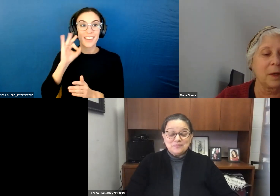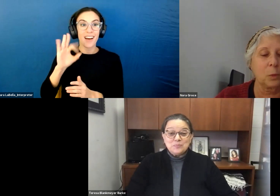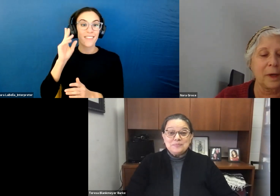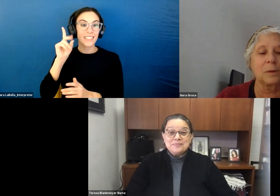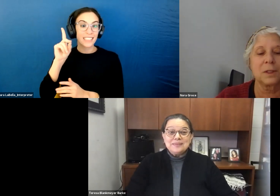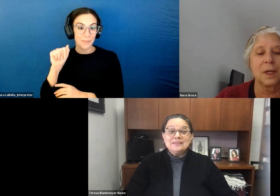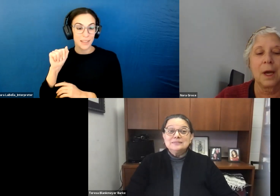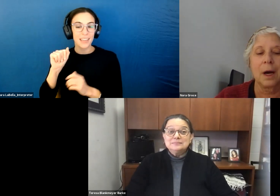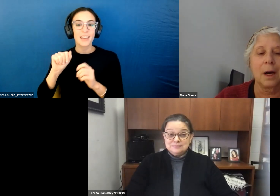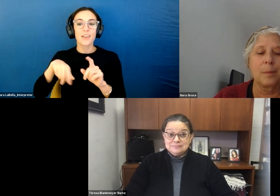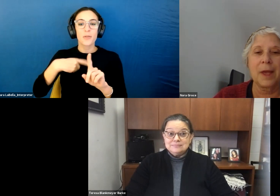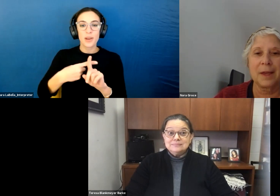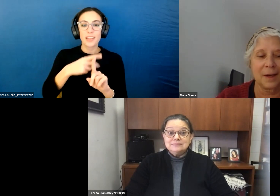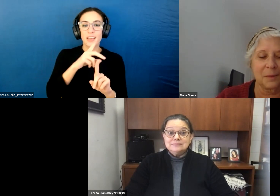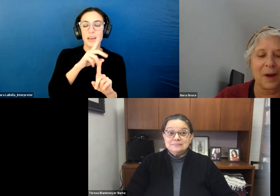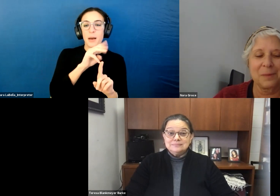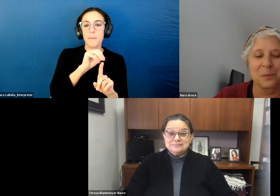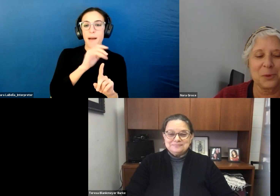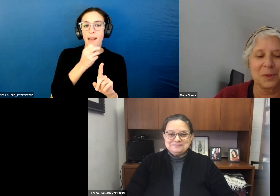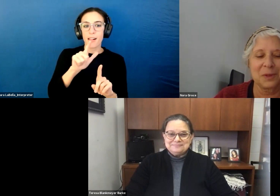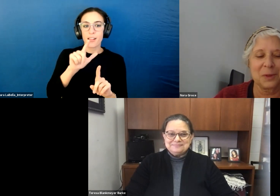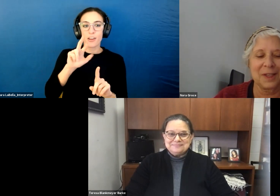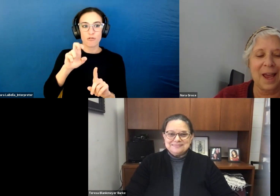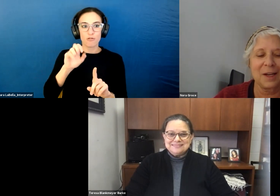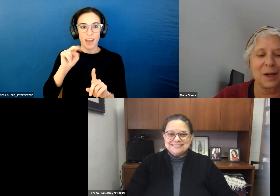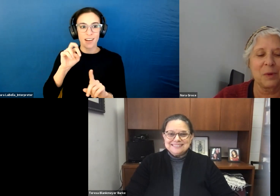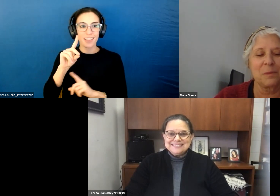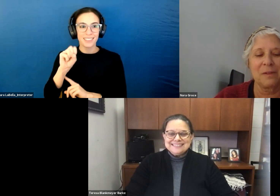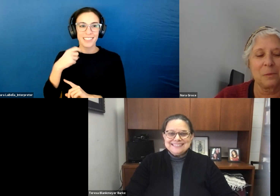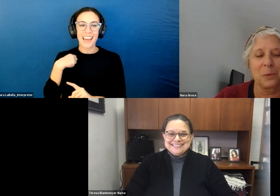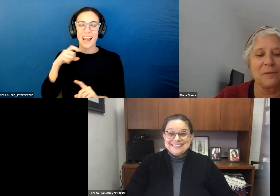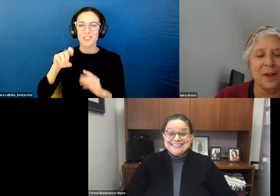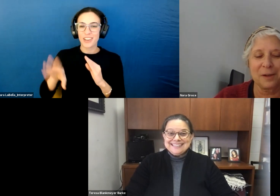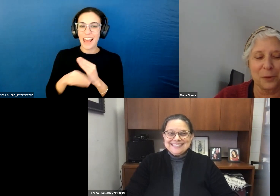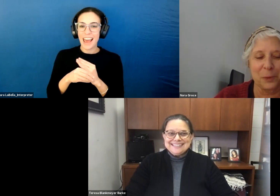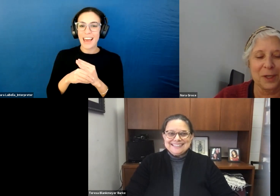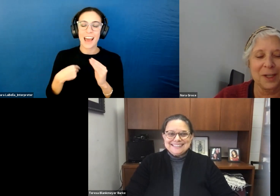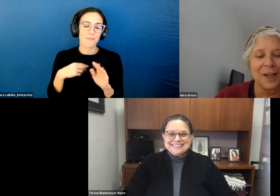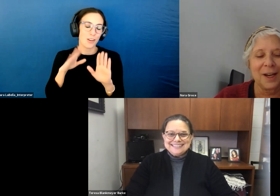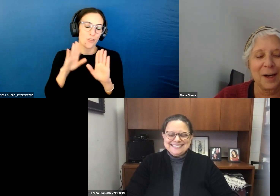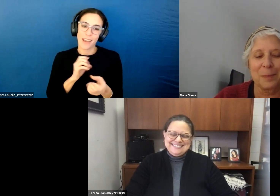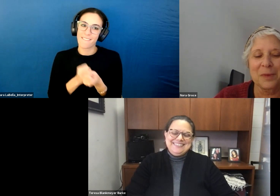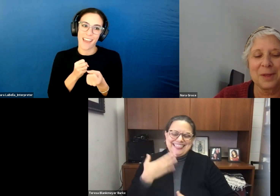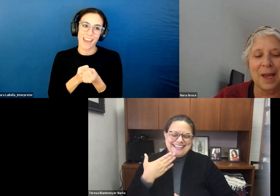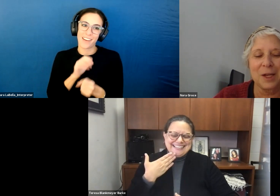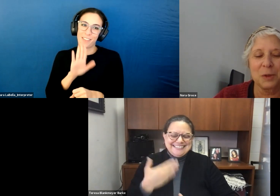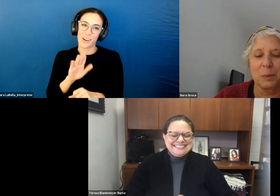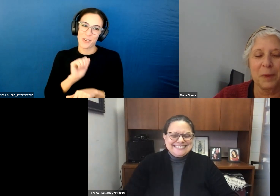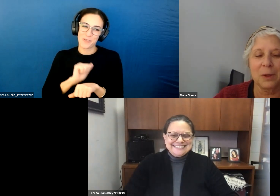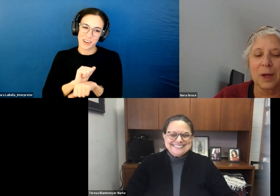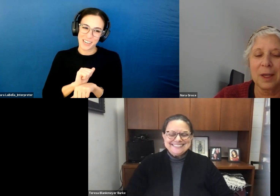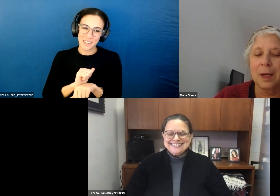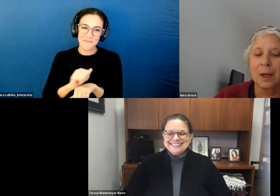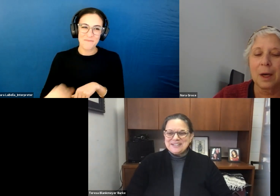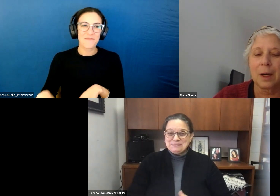Joel Michael Reynolds. And I should add, I'm a great fan of her work. Today, she will